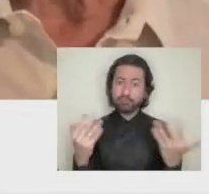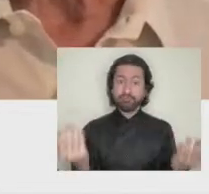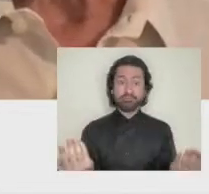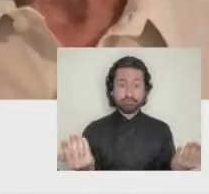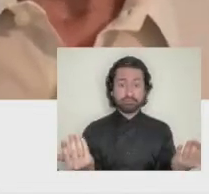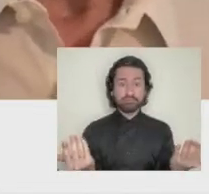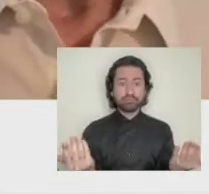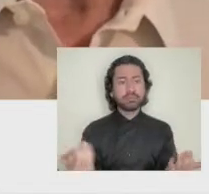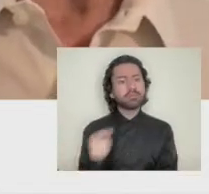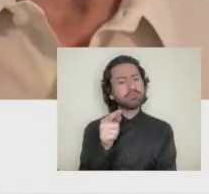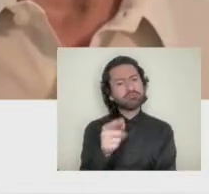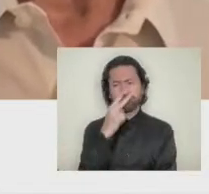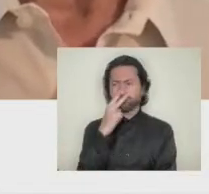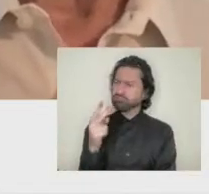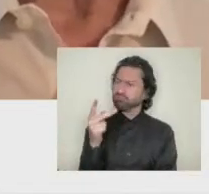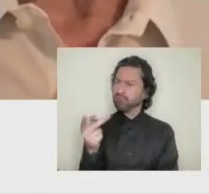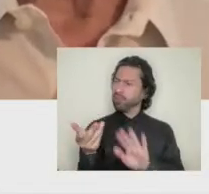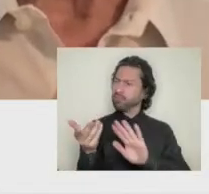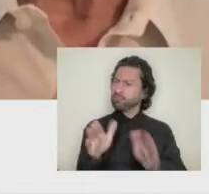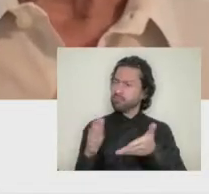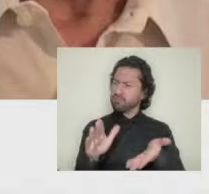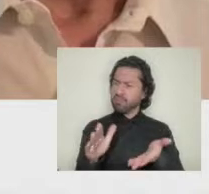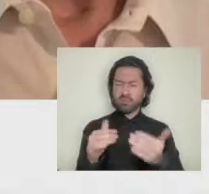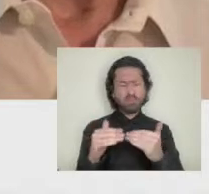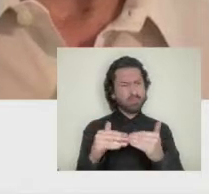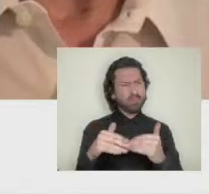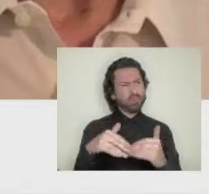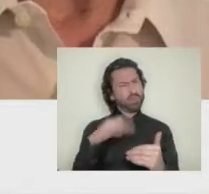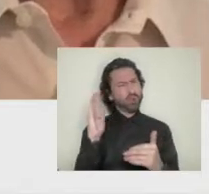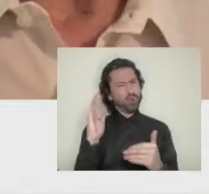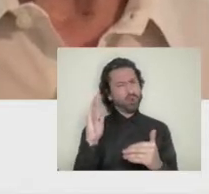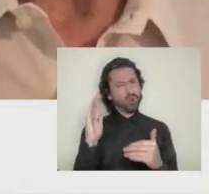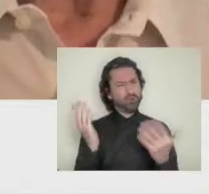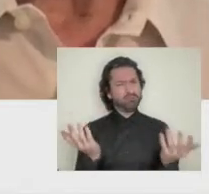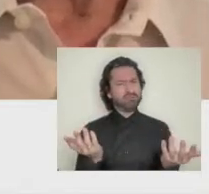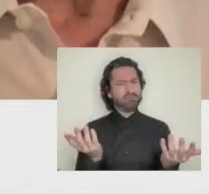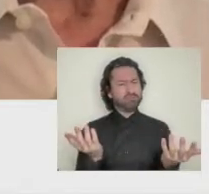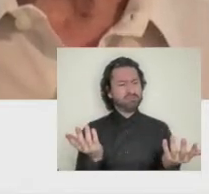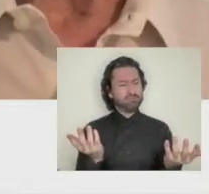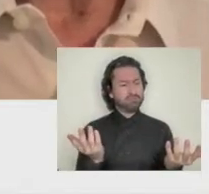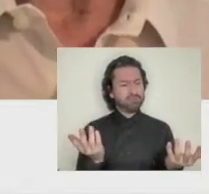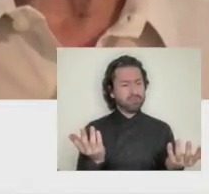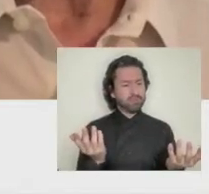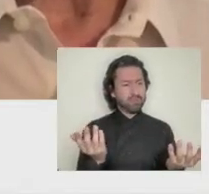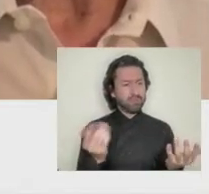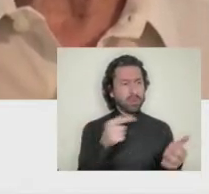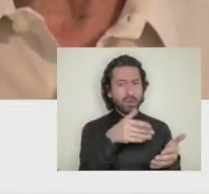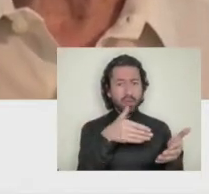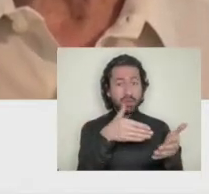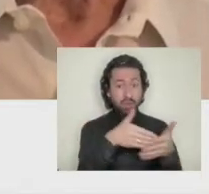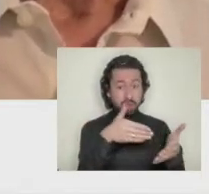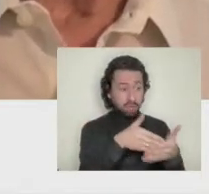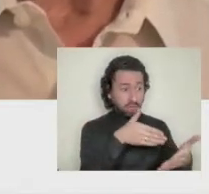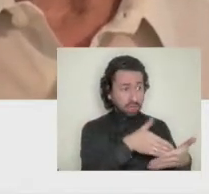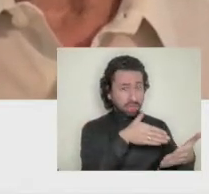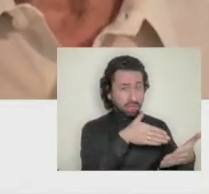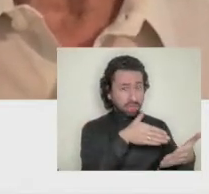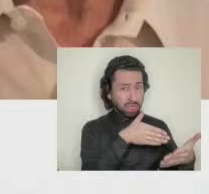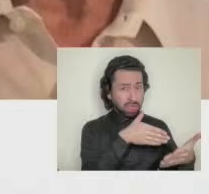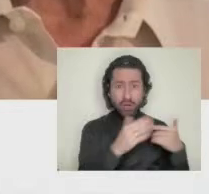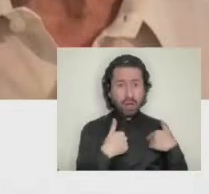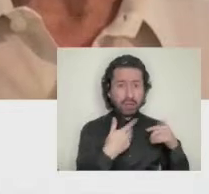deprivation. And we calculated that if you compare 2009-10 with